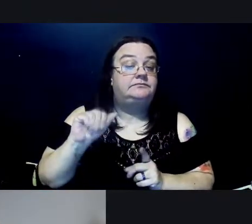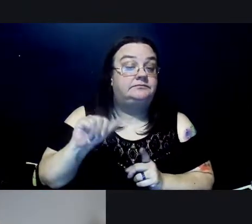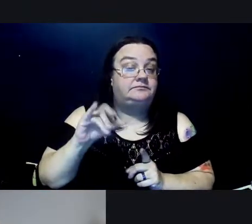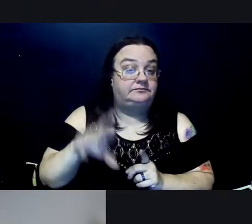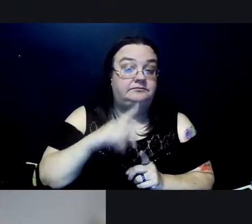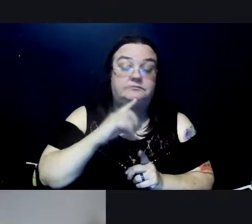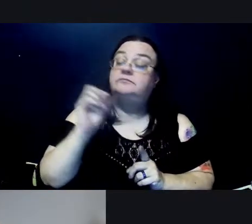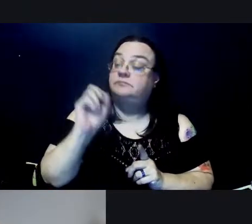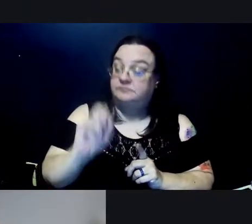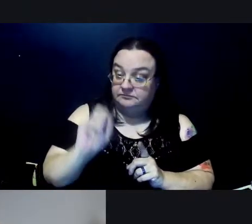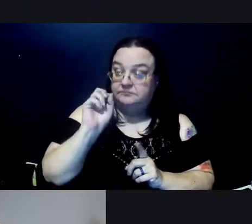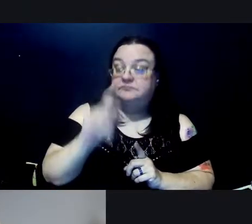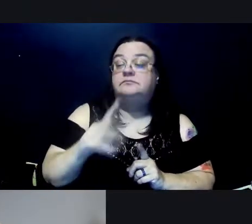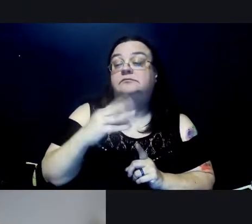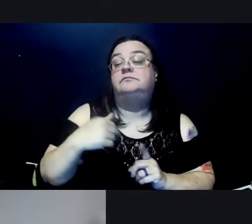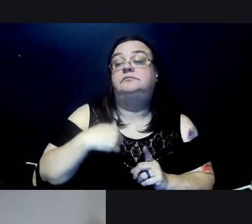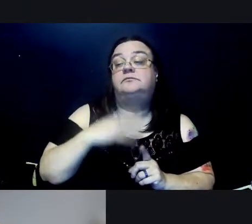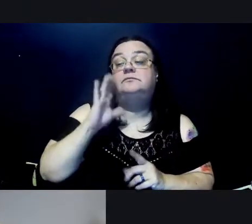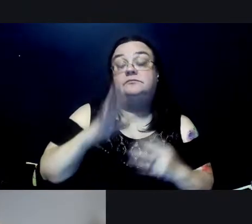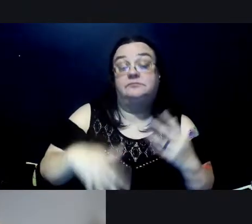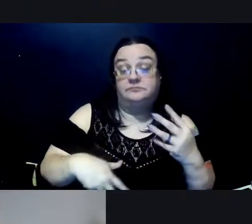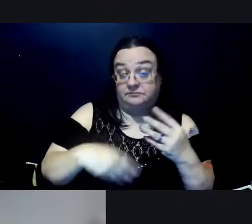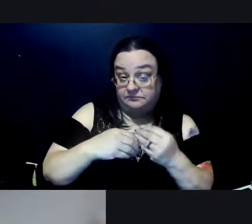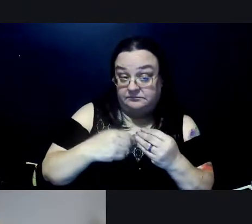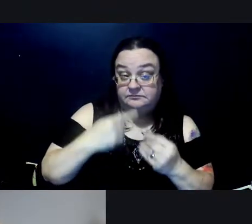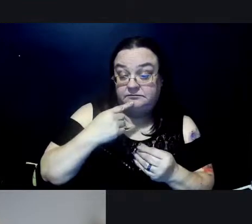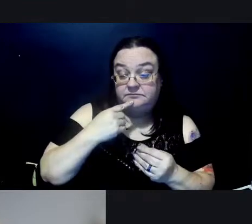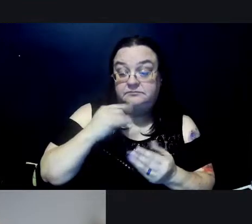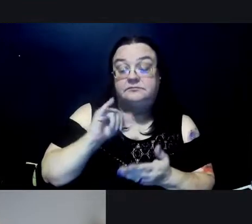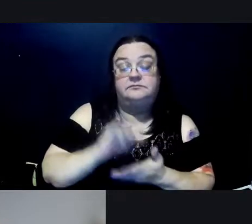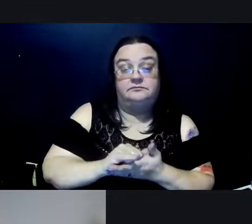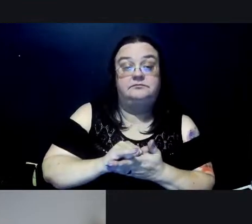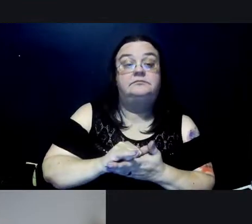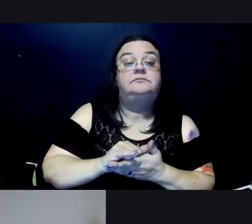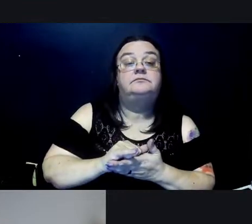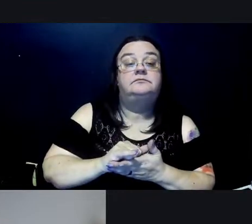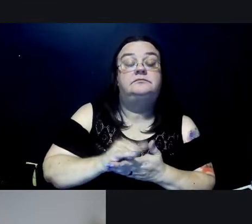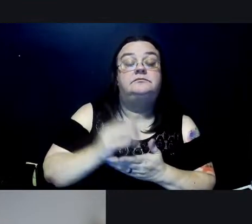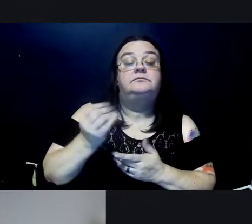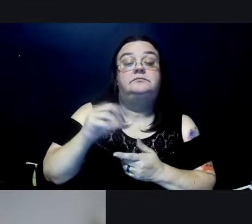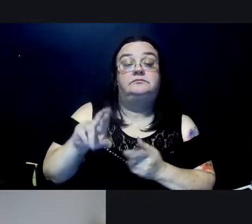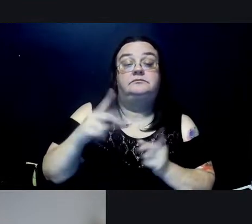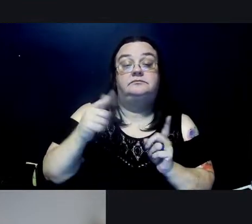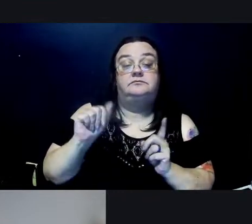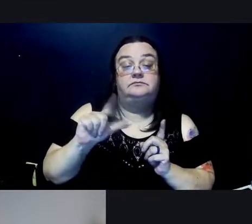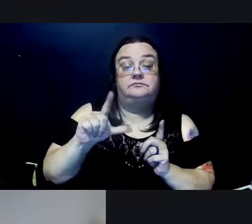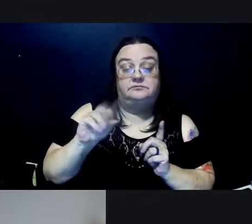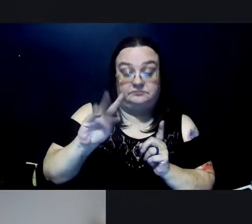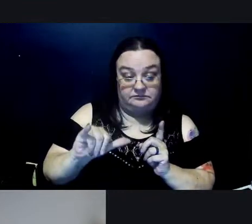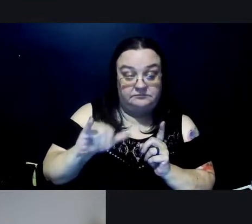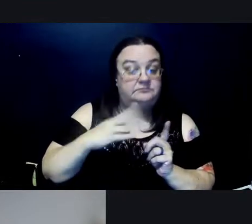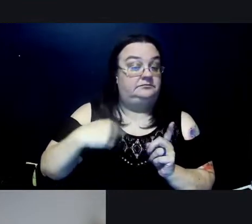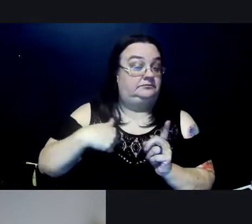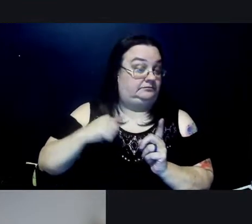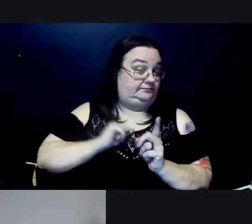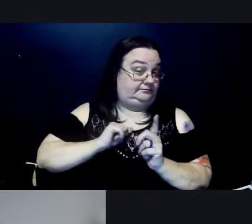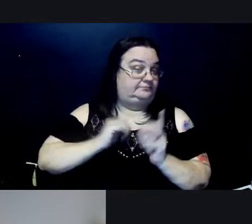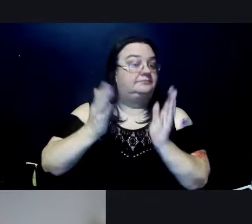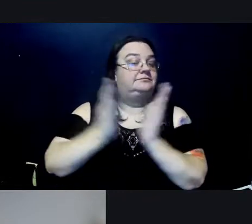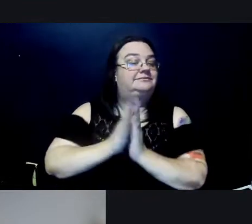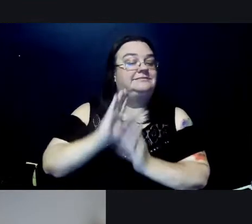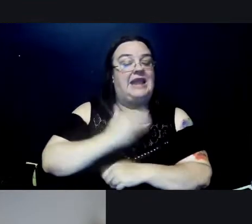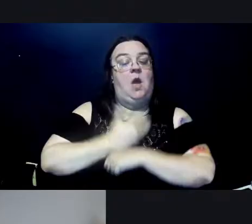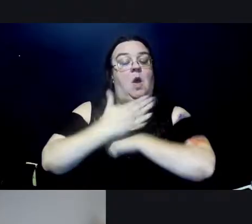Okay, and I will add that we have, Mr. Galloway and I have asked our county council